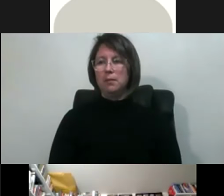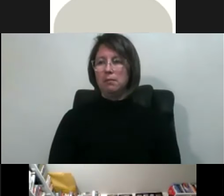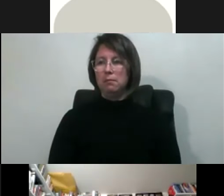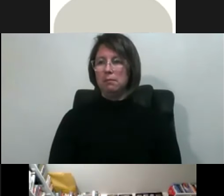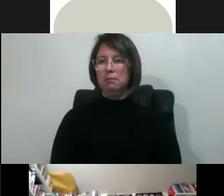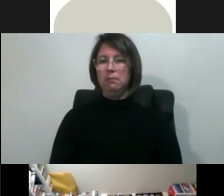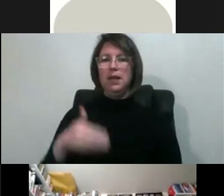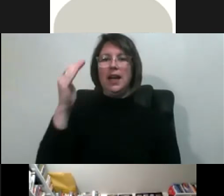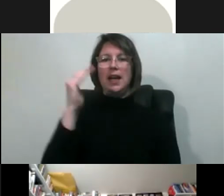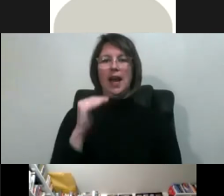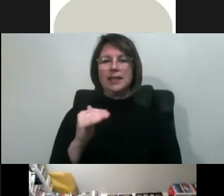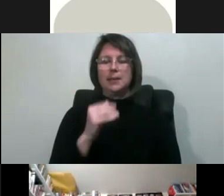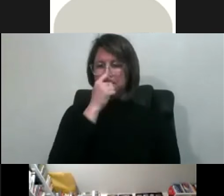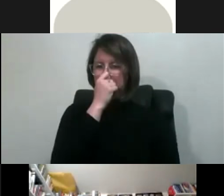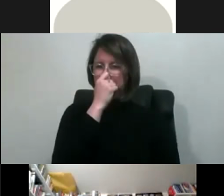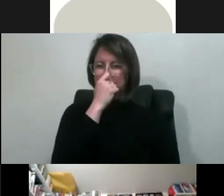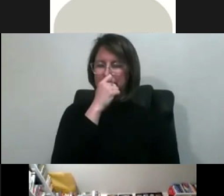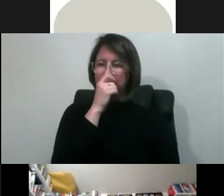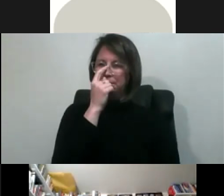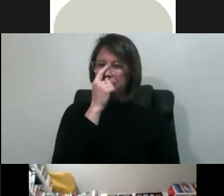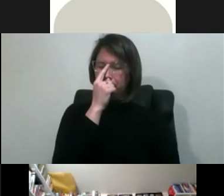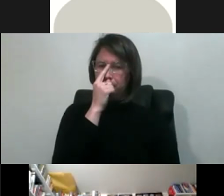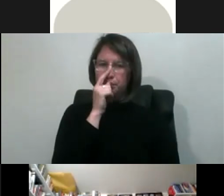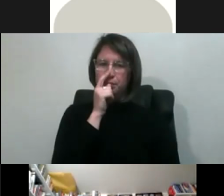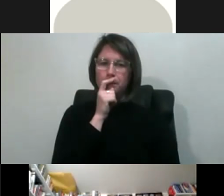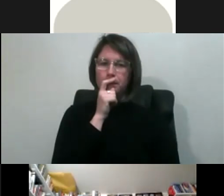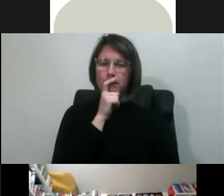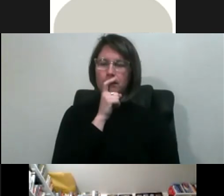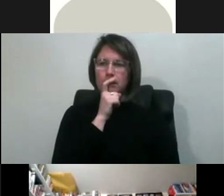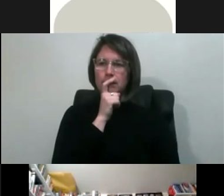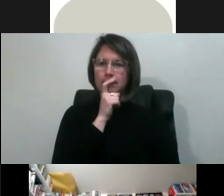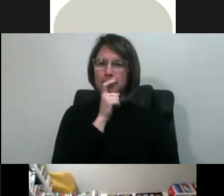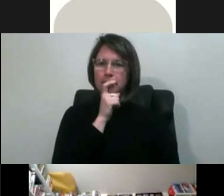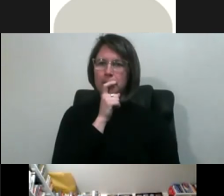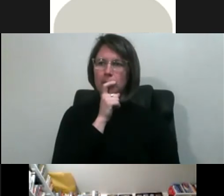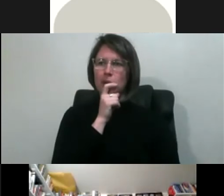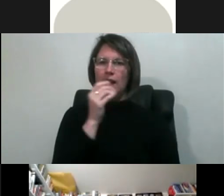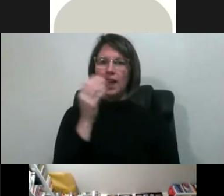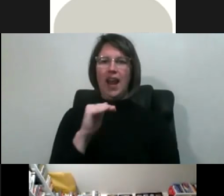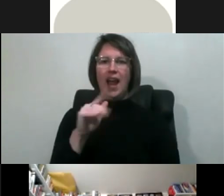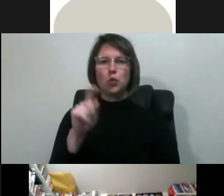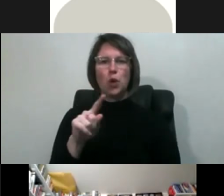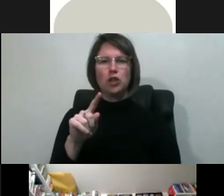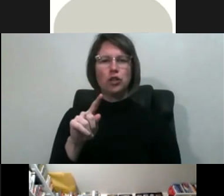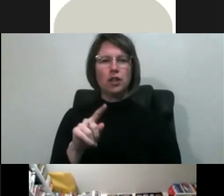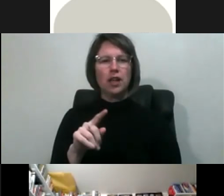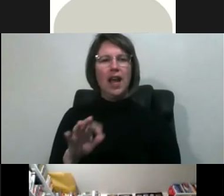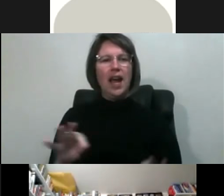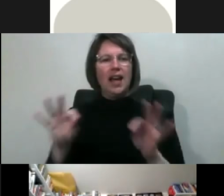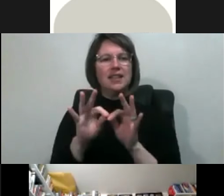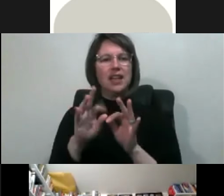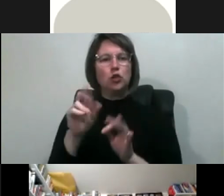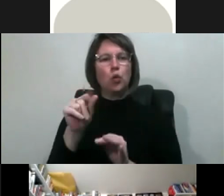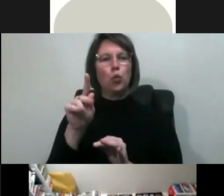Next question I am going to have here is, do essential routes take into account